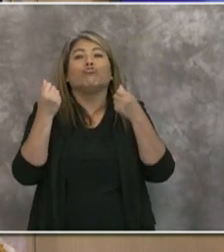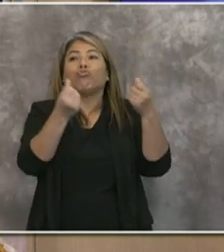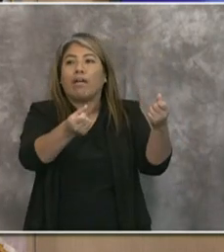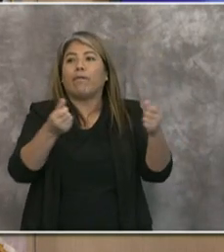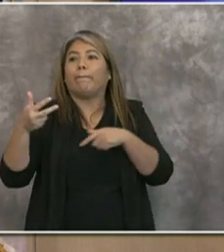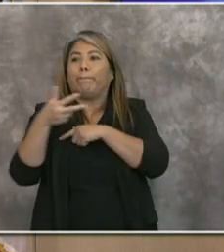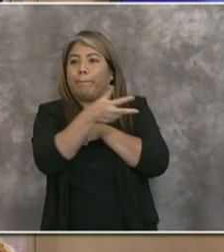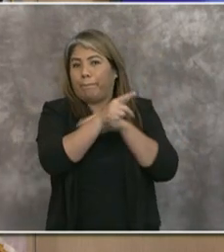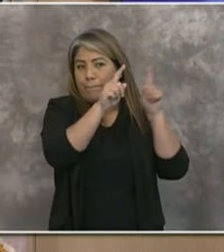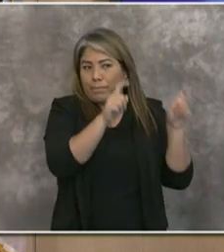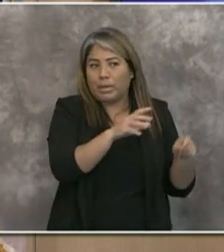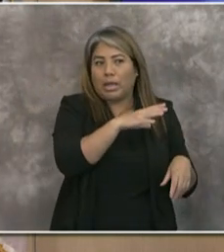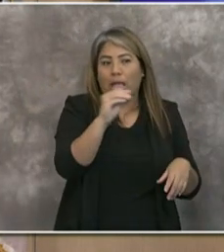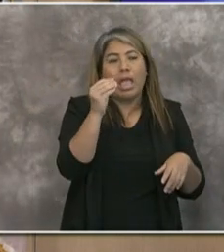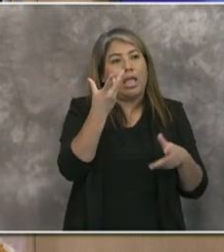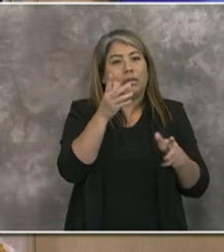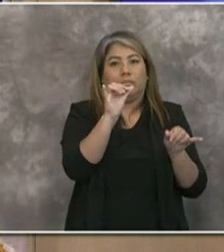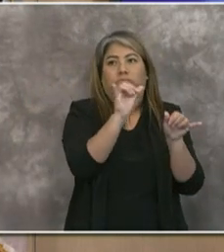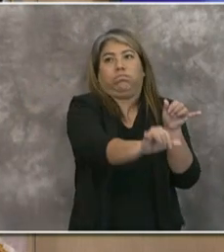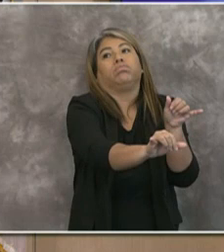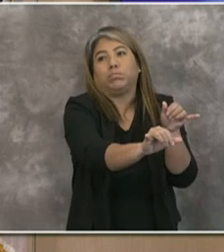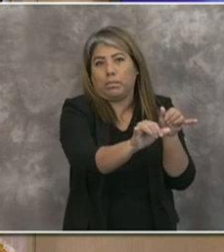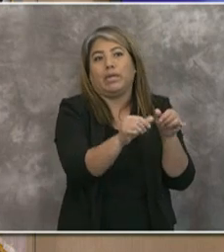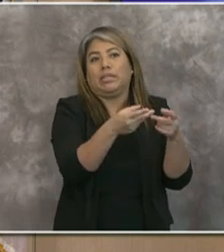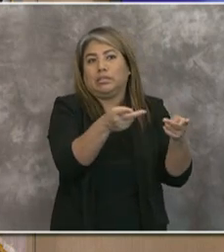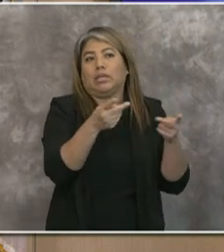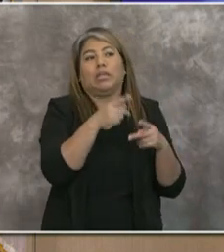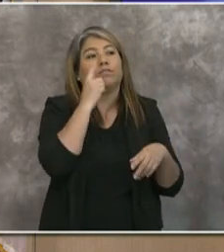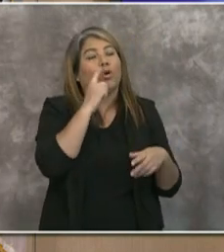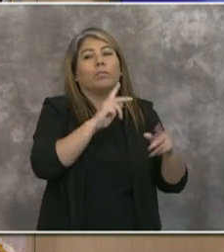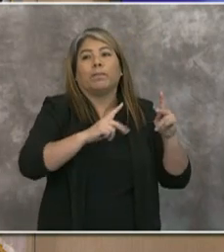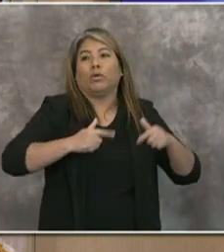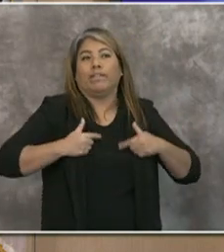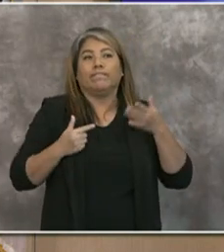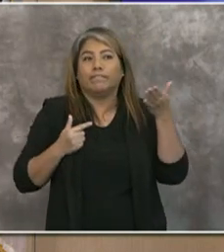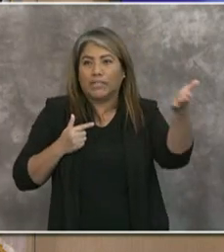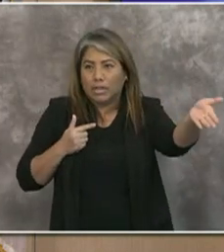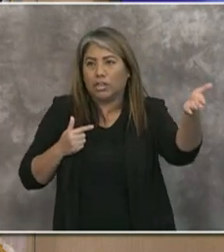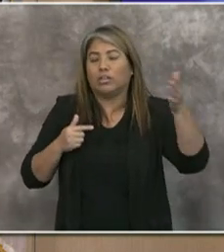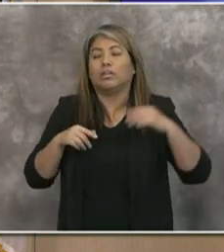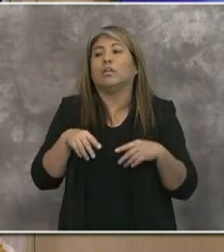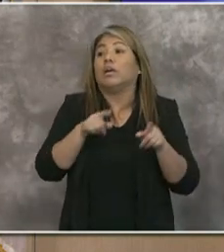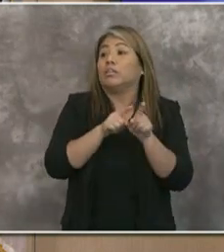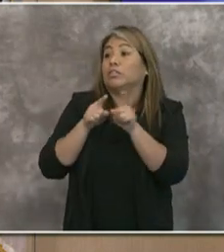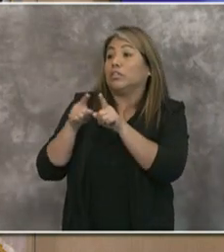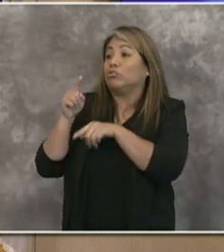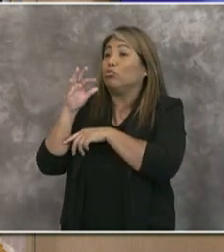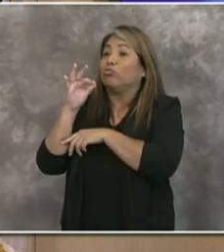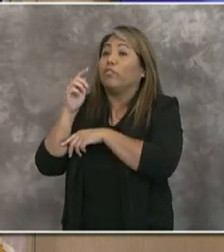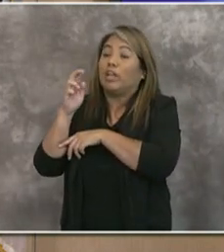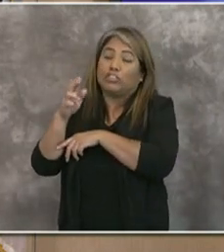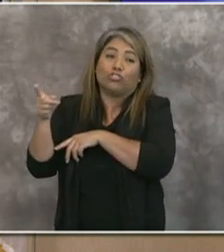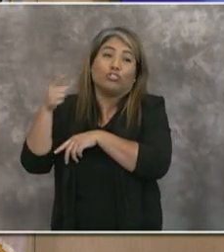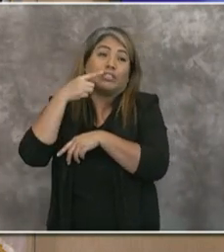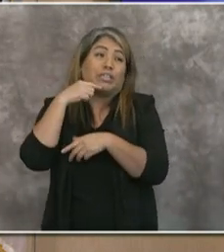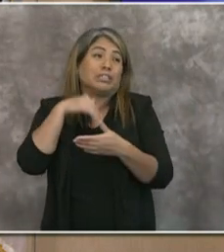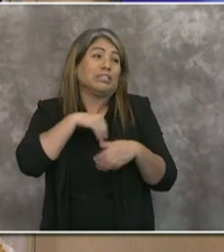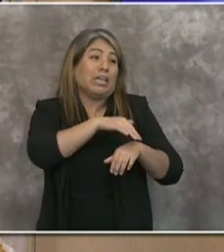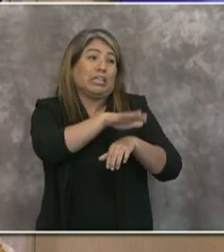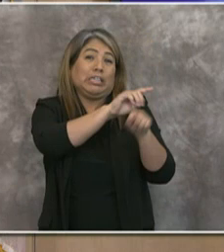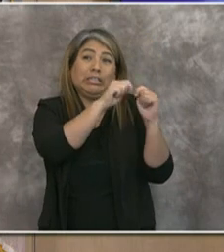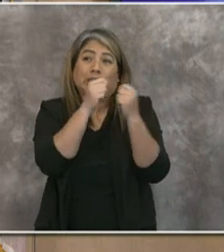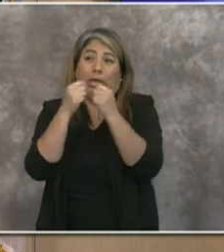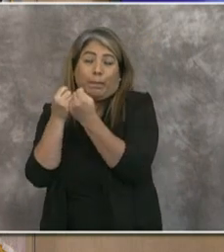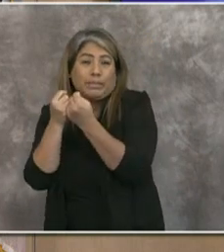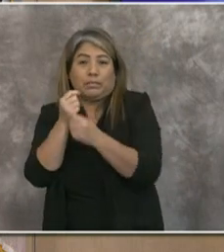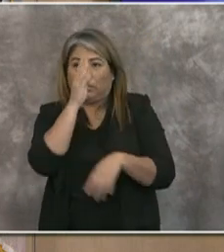testing and permanent sites for residents down there. In addition to what Supervisor Fletcher said, is sending teams